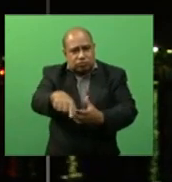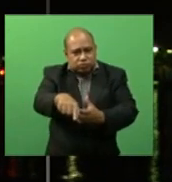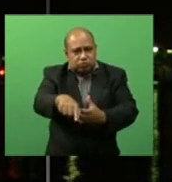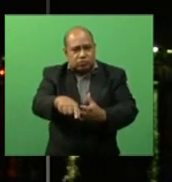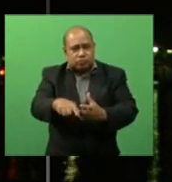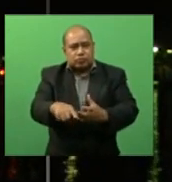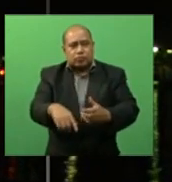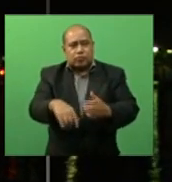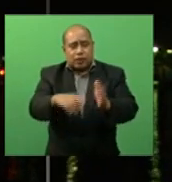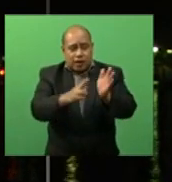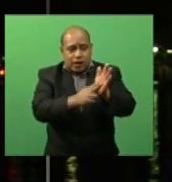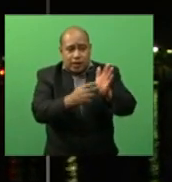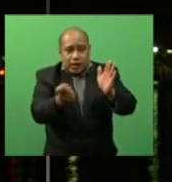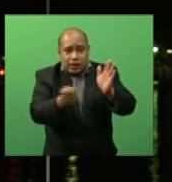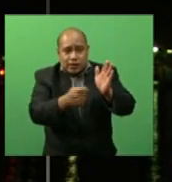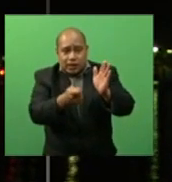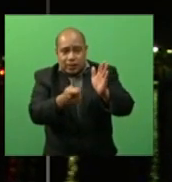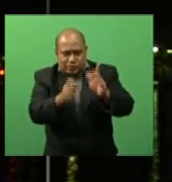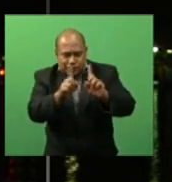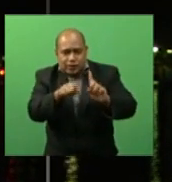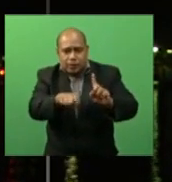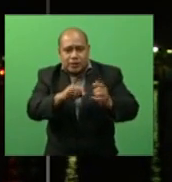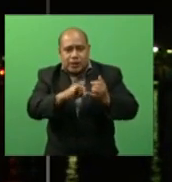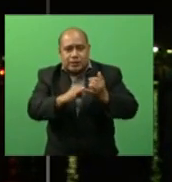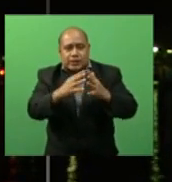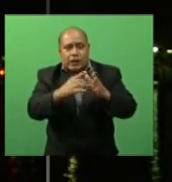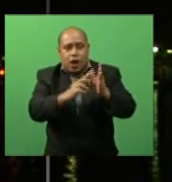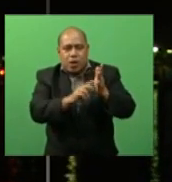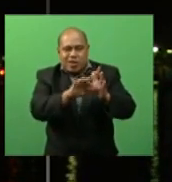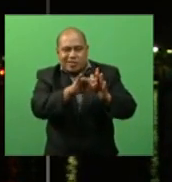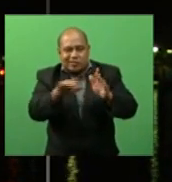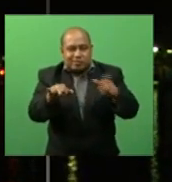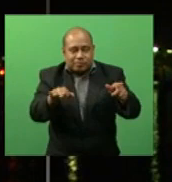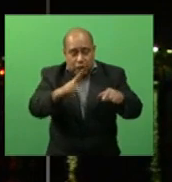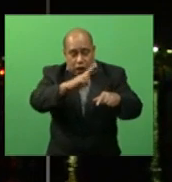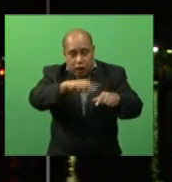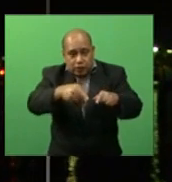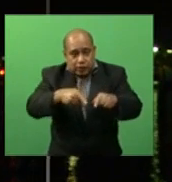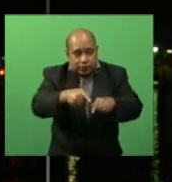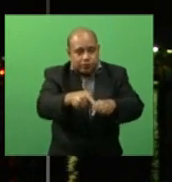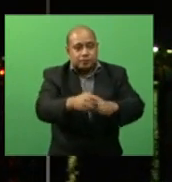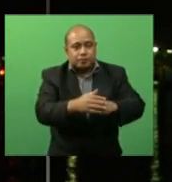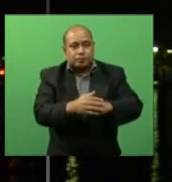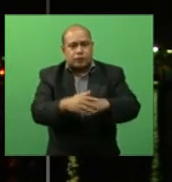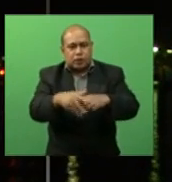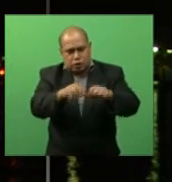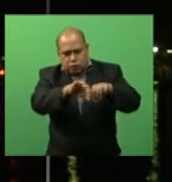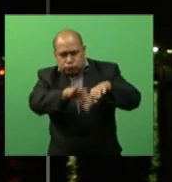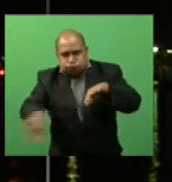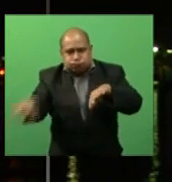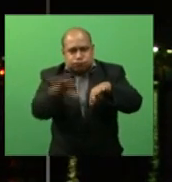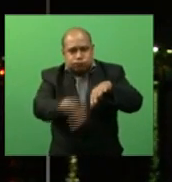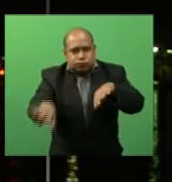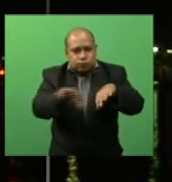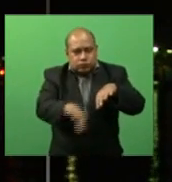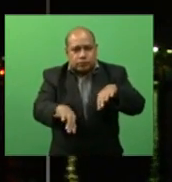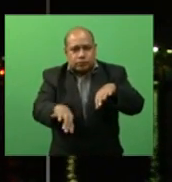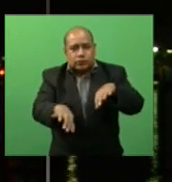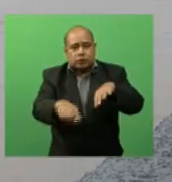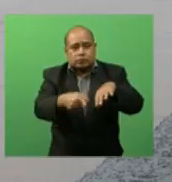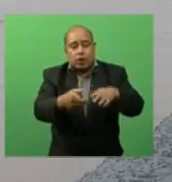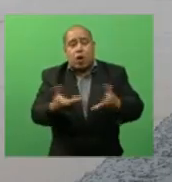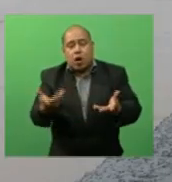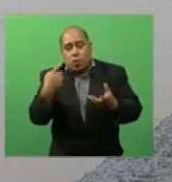good. Floodwaters during TC Harrell severely damaged the road, which collapsed into the Waimanu River. Kritika Kumar